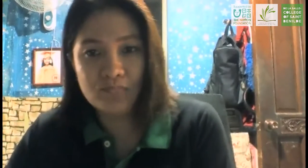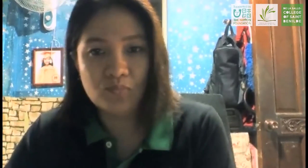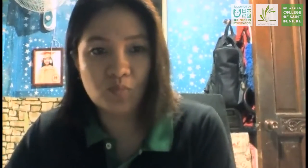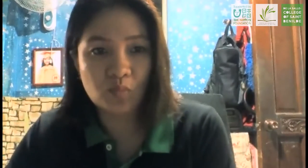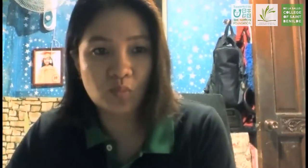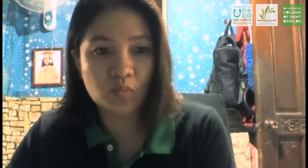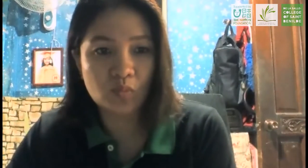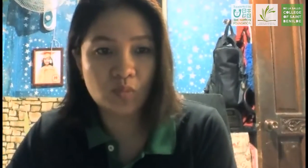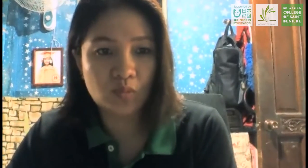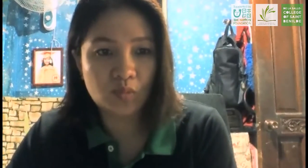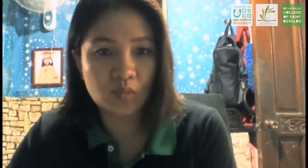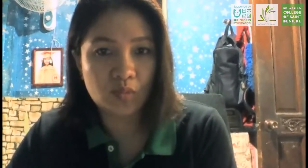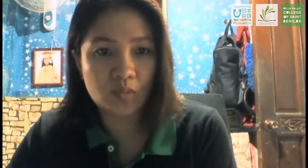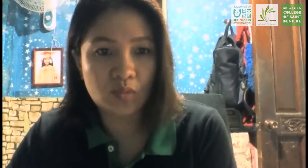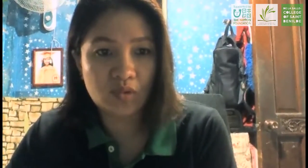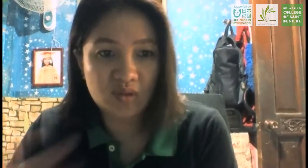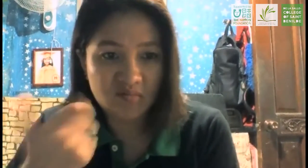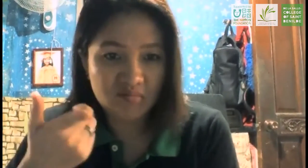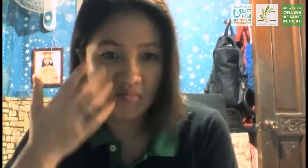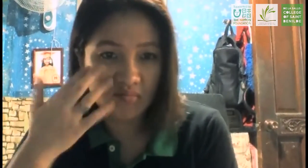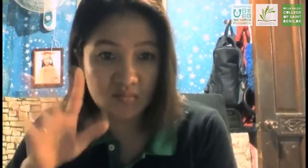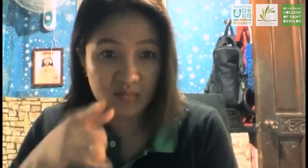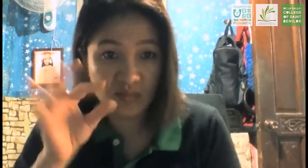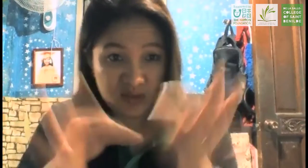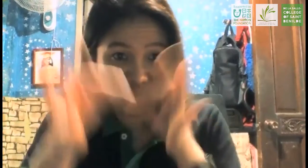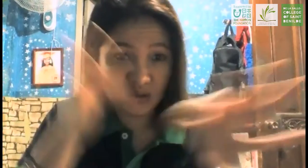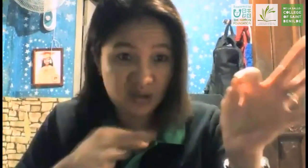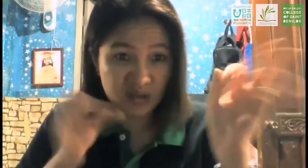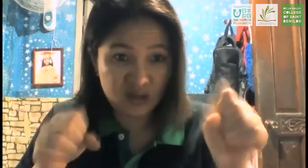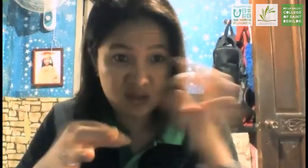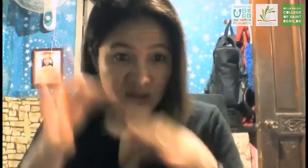for the other, the one that is direct eye gaze.